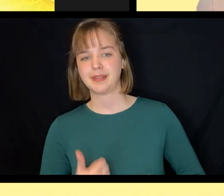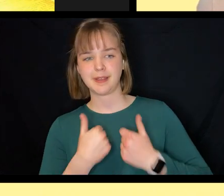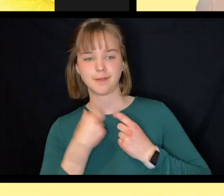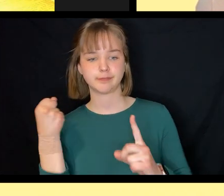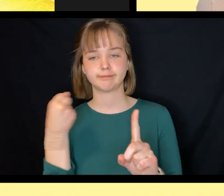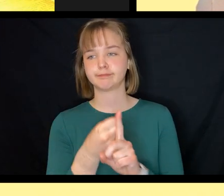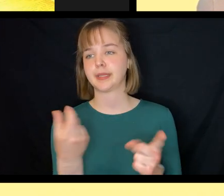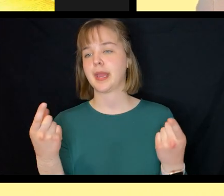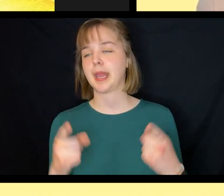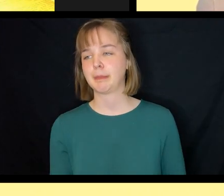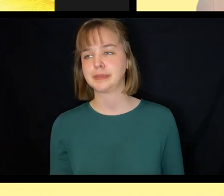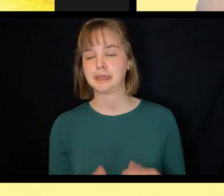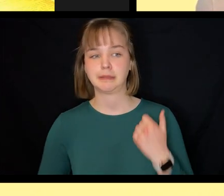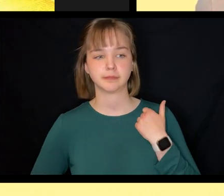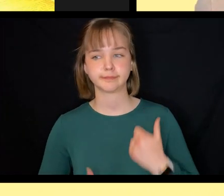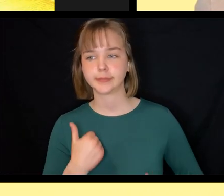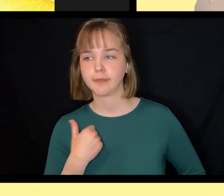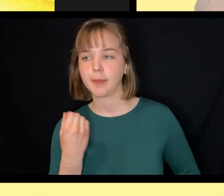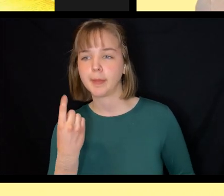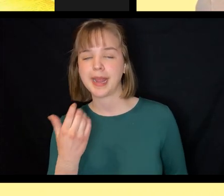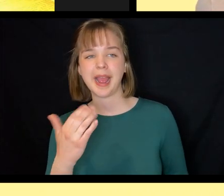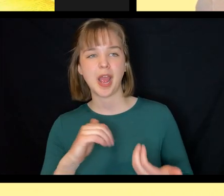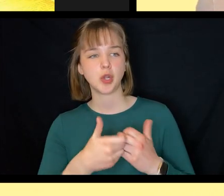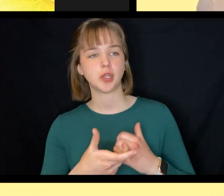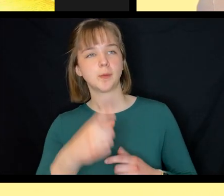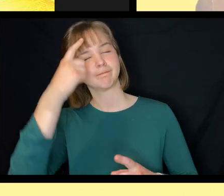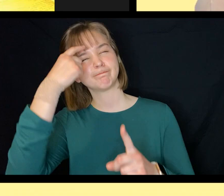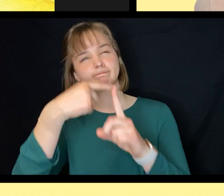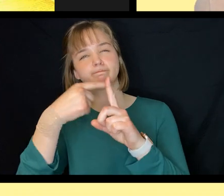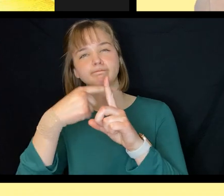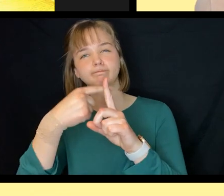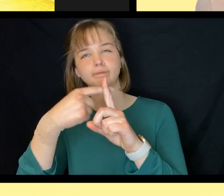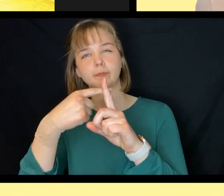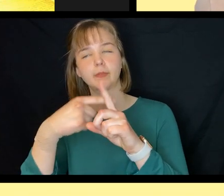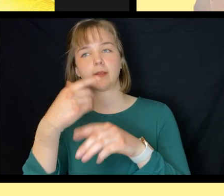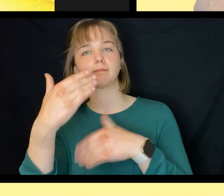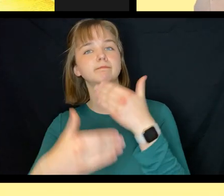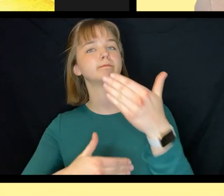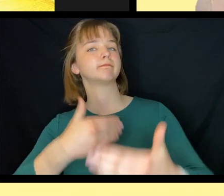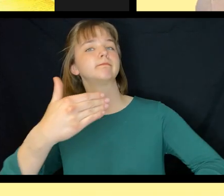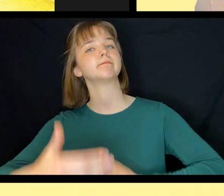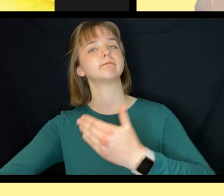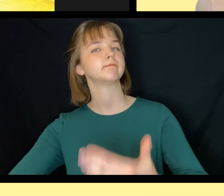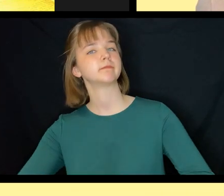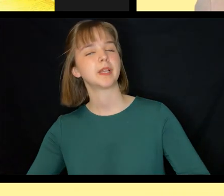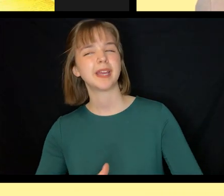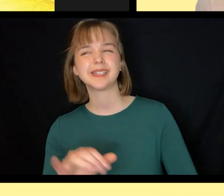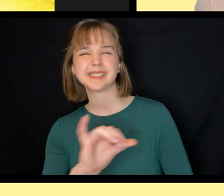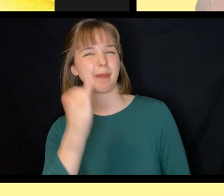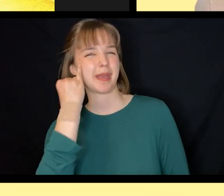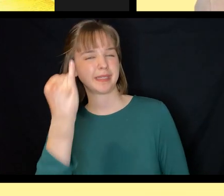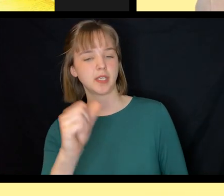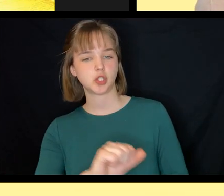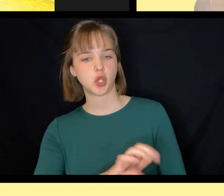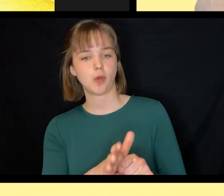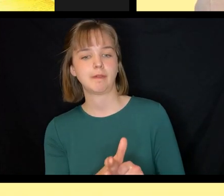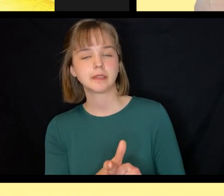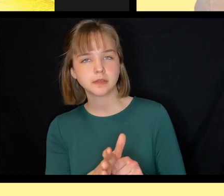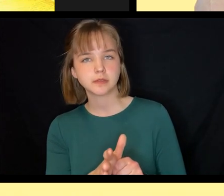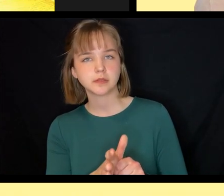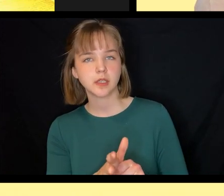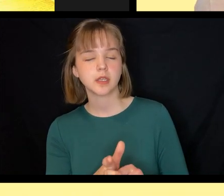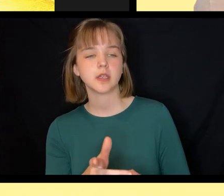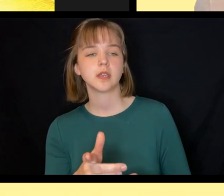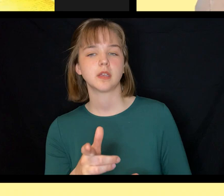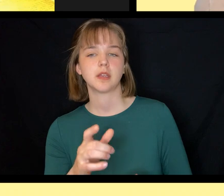adapt it, and how can you make the best of your situation. It's kind of like a lot like what happened with COVID. Like I think Paralympians like had a